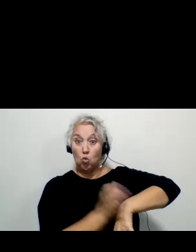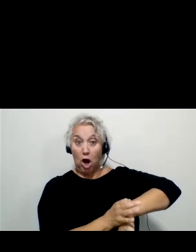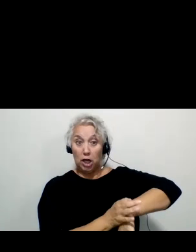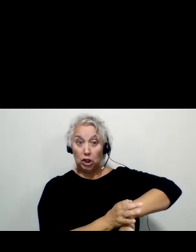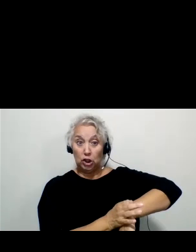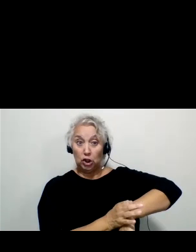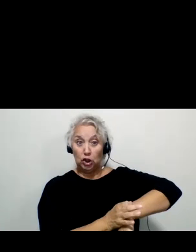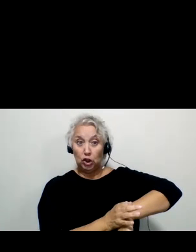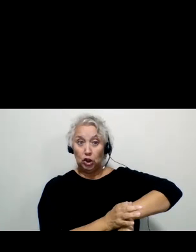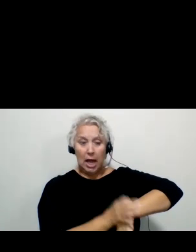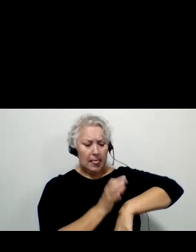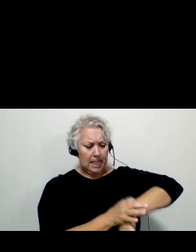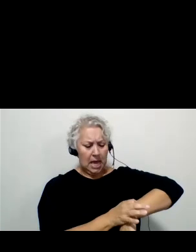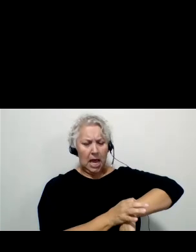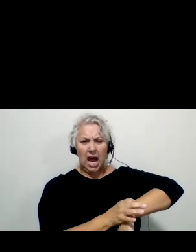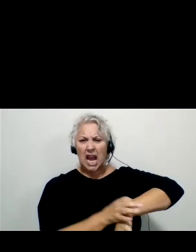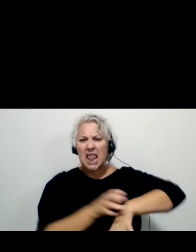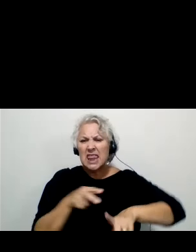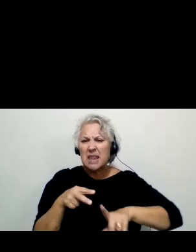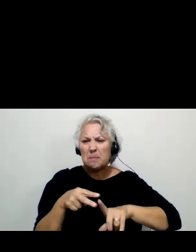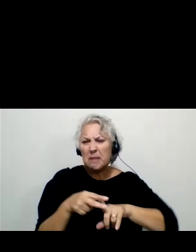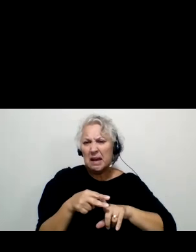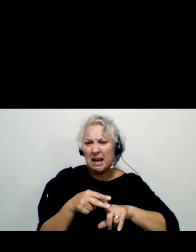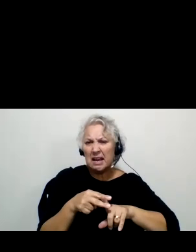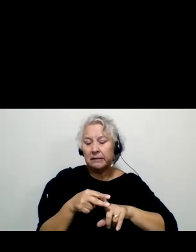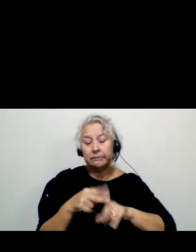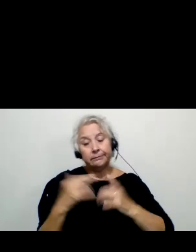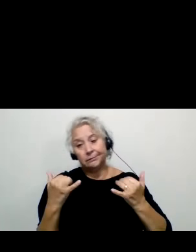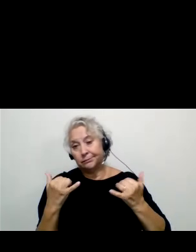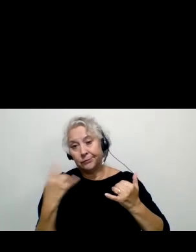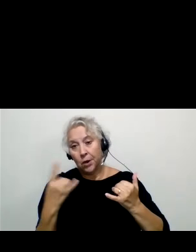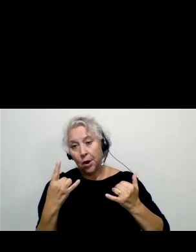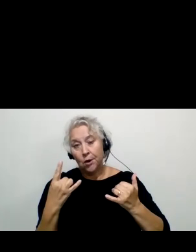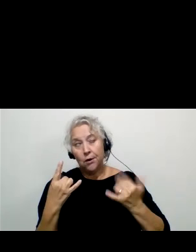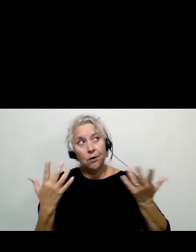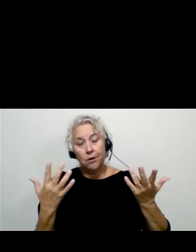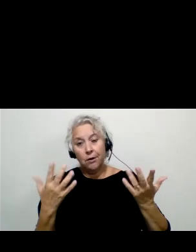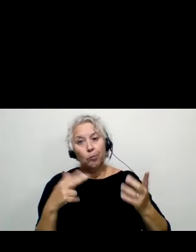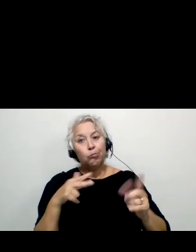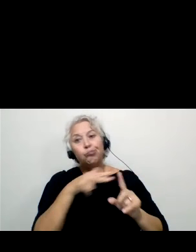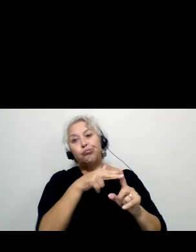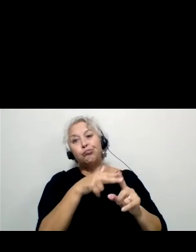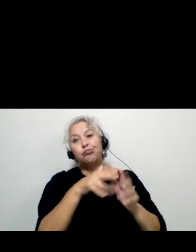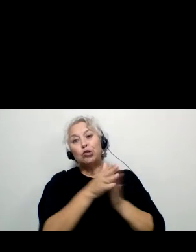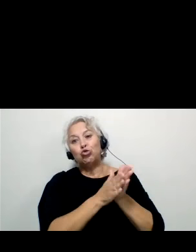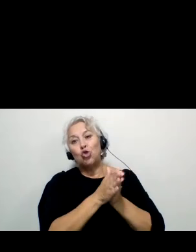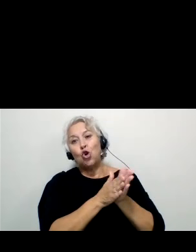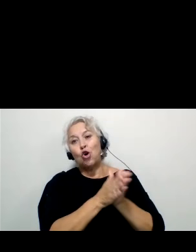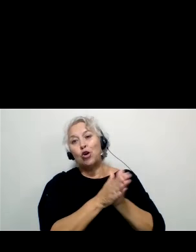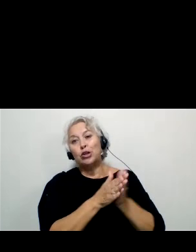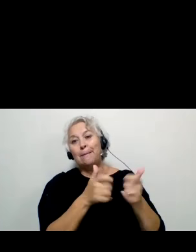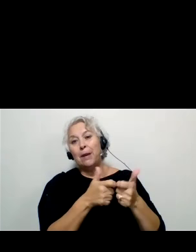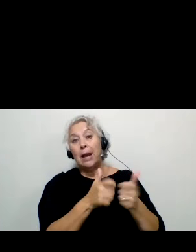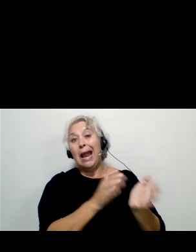of the watch with the plug-in, because certainly, we live in a day and age of, boy, let's plug that battery in. And then finally,